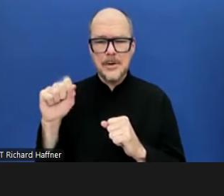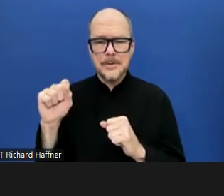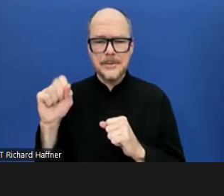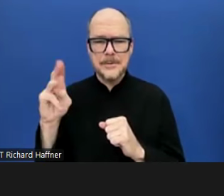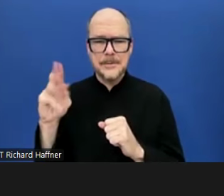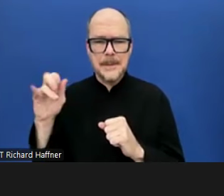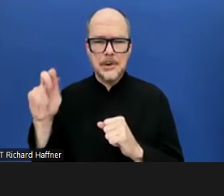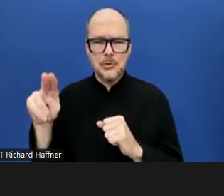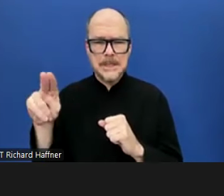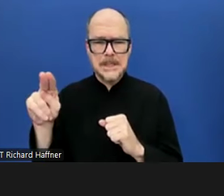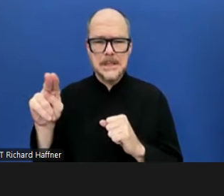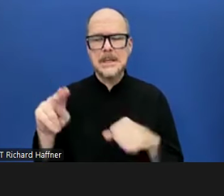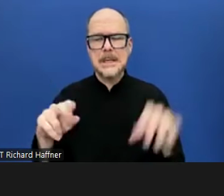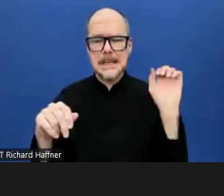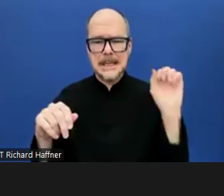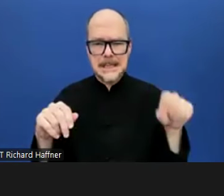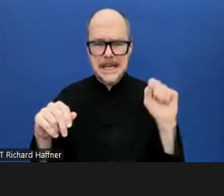Yay. Thank you.